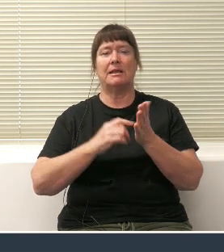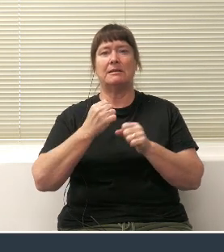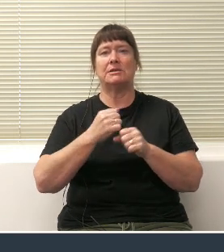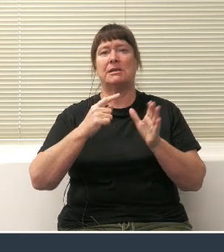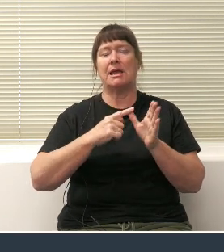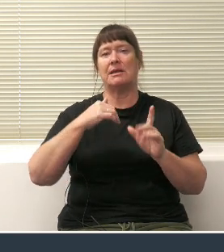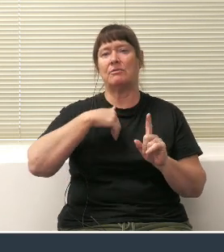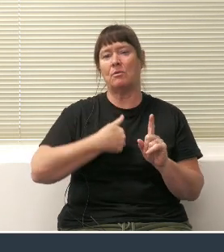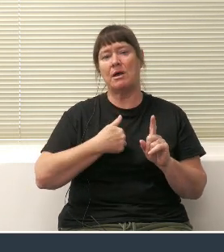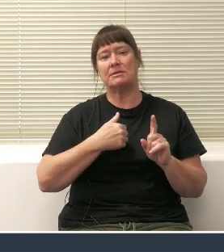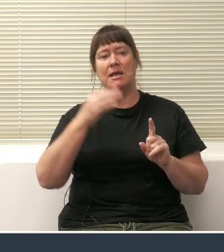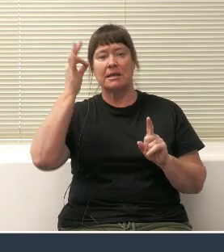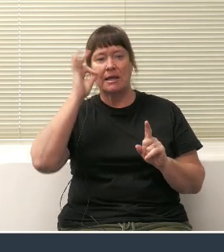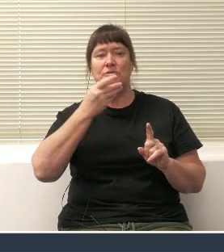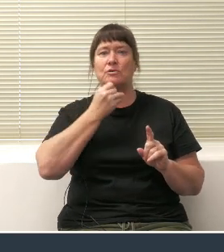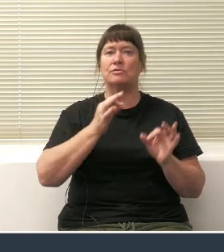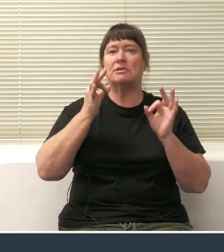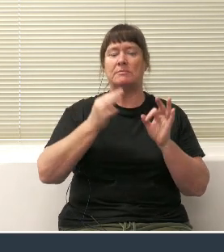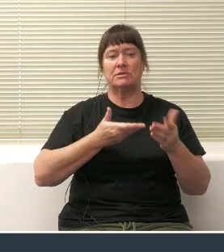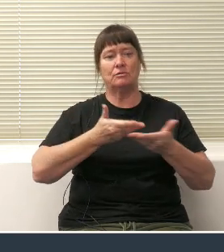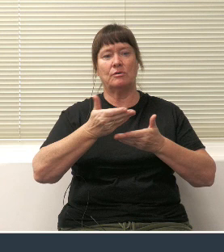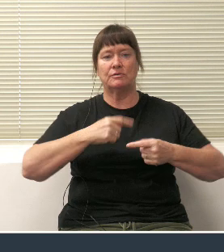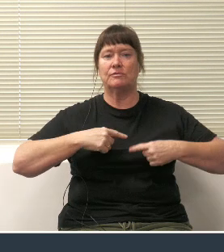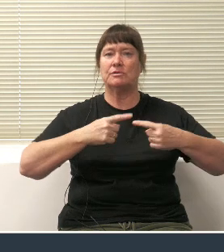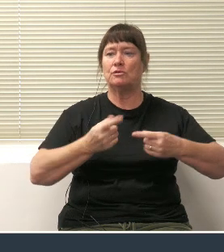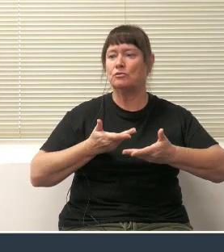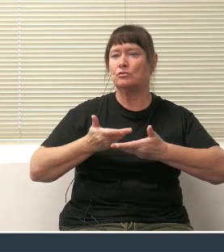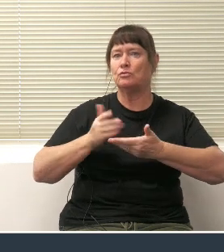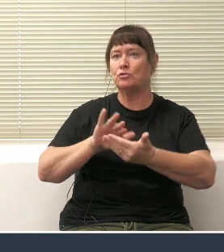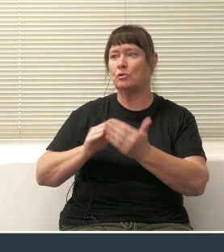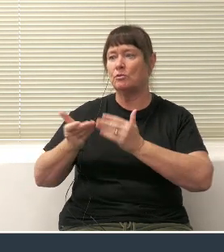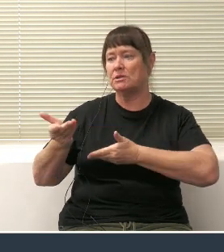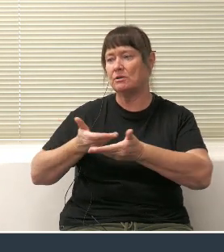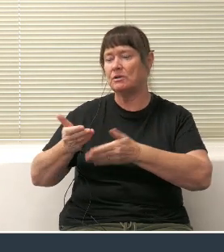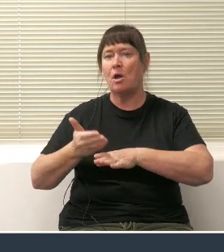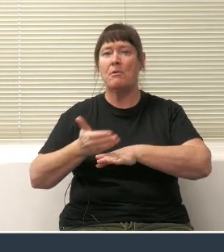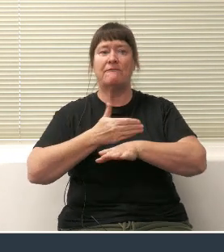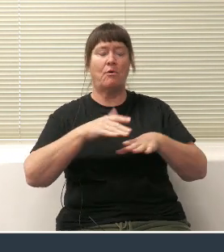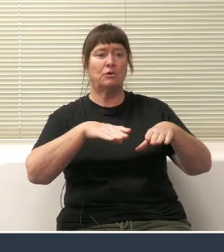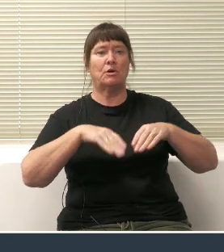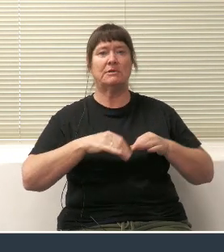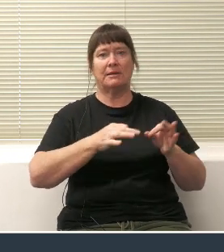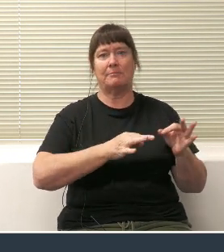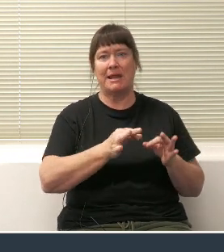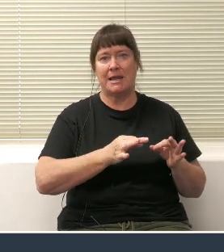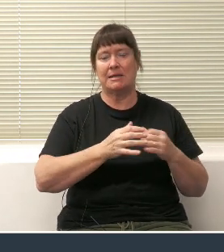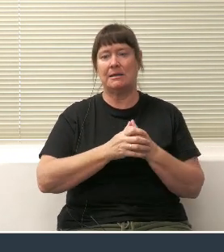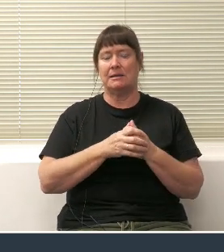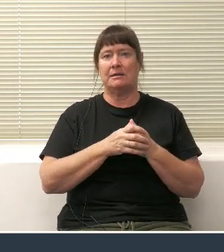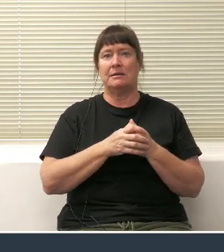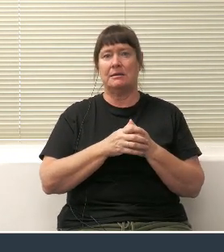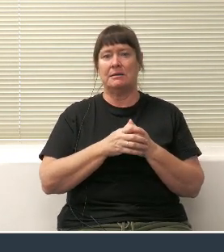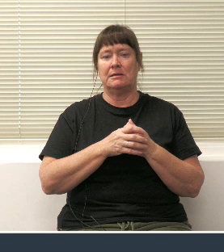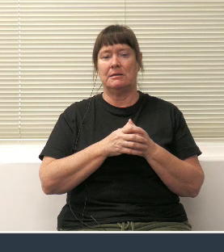requires council use the special consultative procedure to consult with the community before adopting the final plan. So this